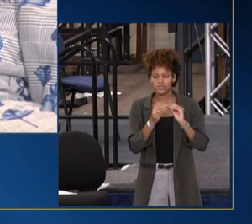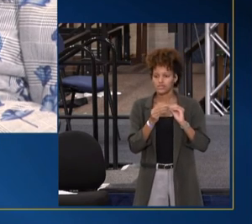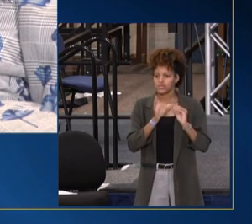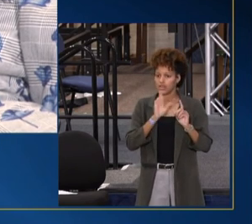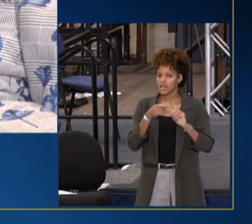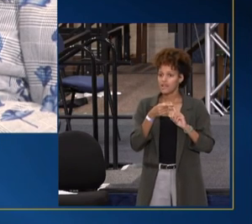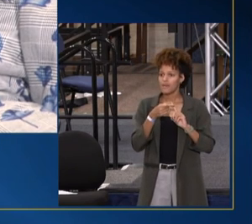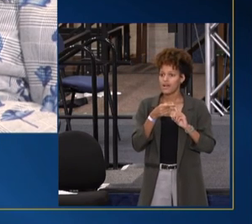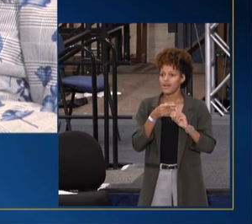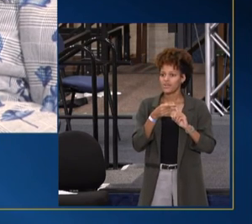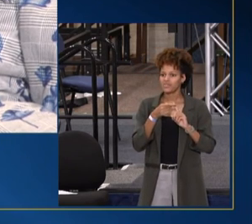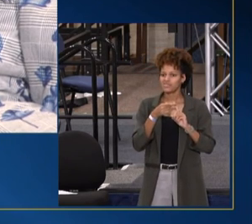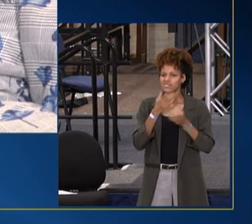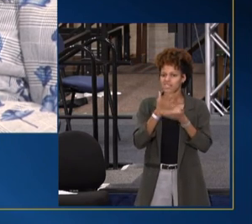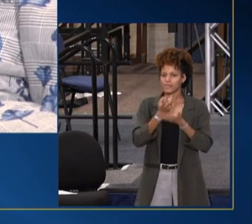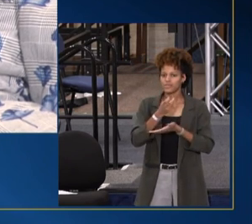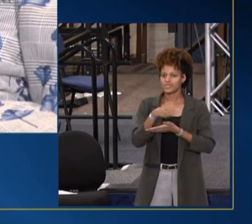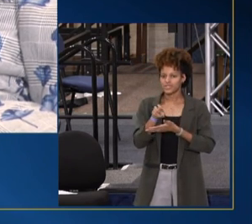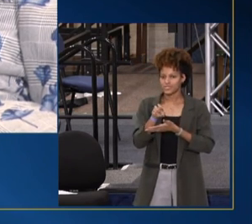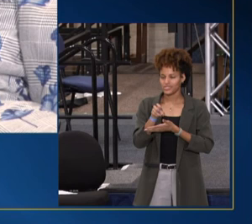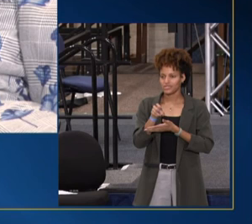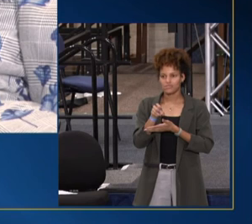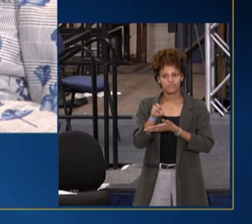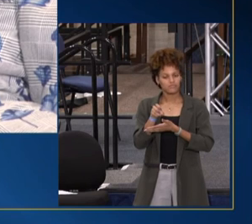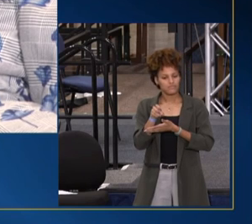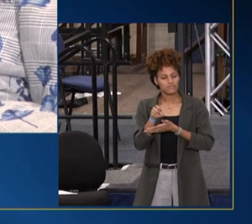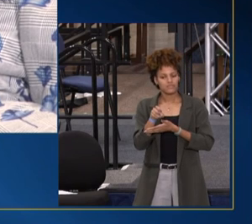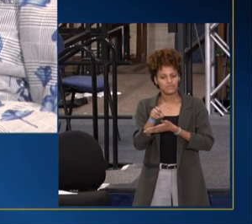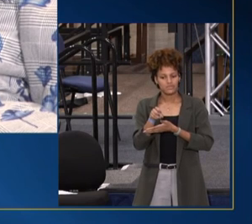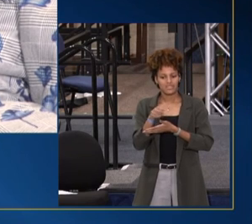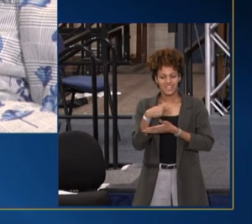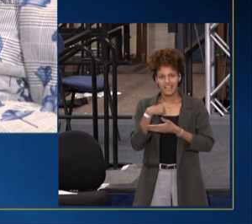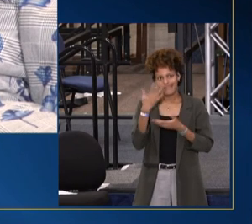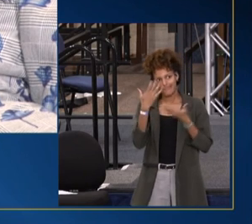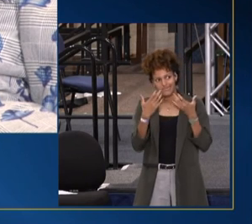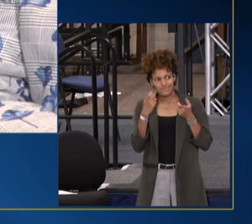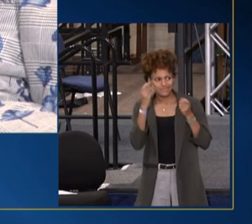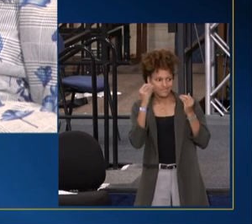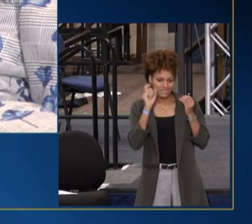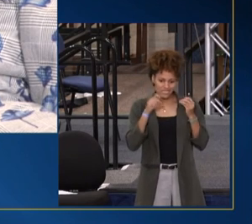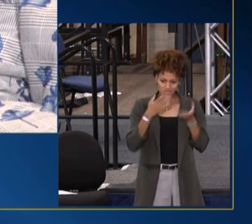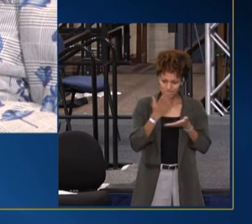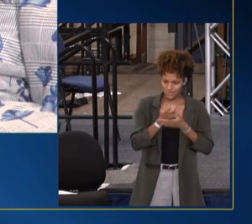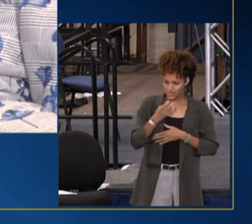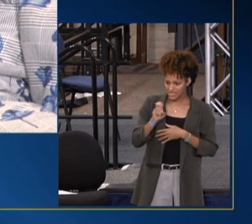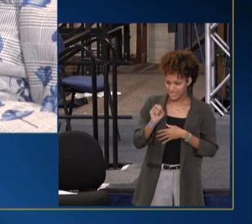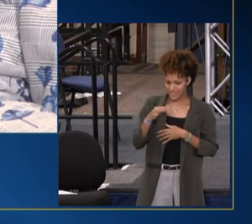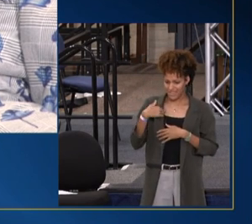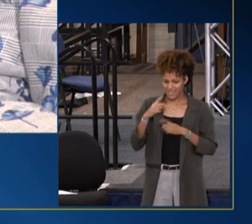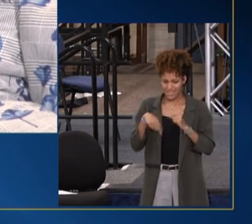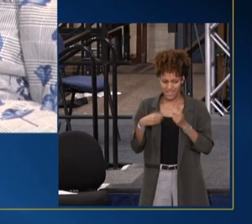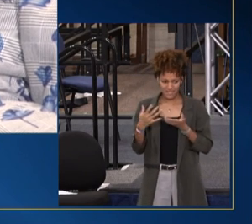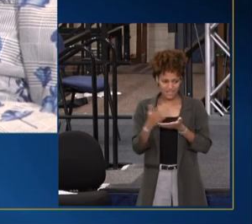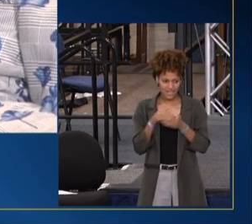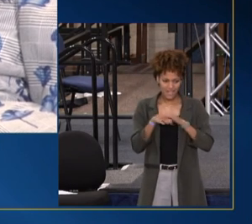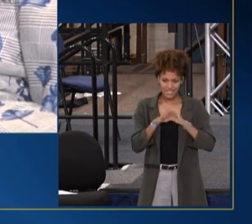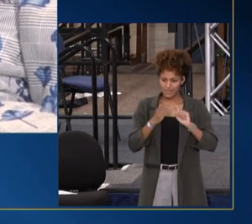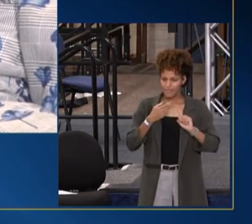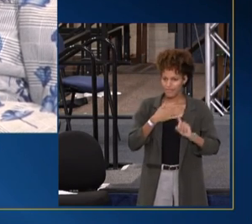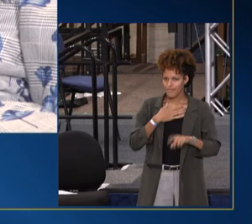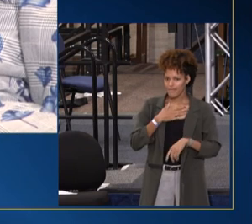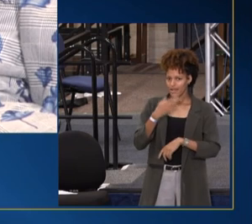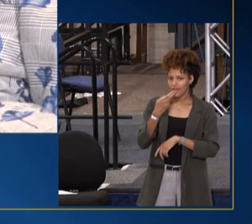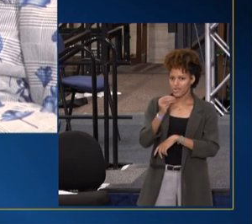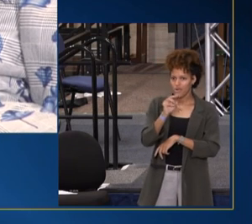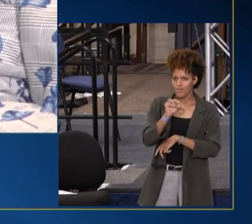talking about detransitioning. I may have to detransition if I can't get my hormones or if I can't get